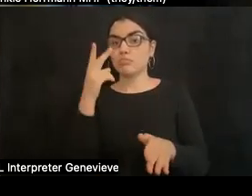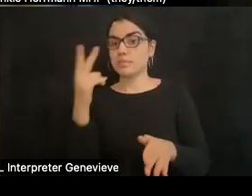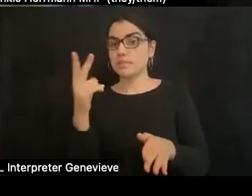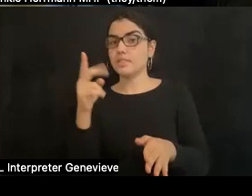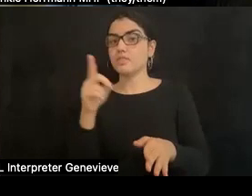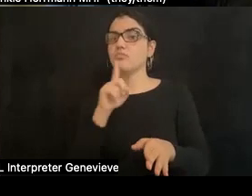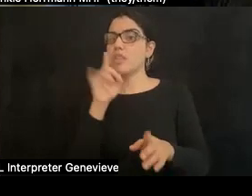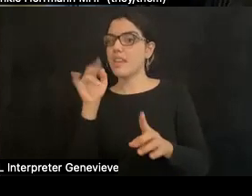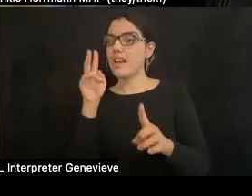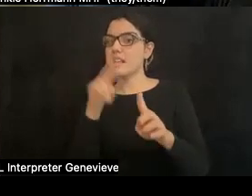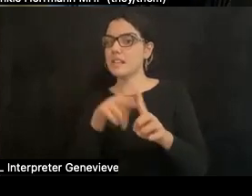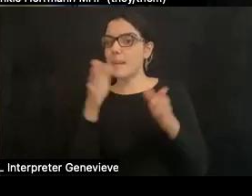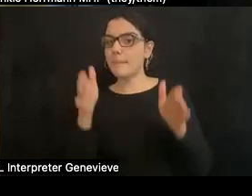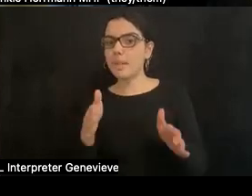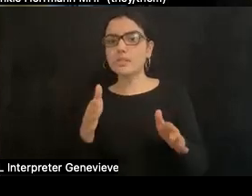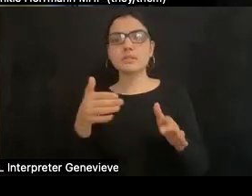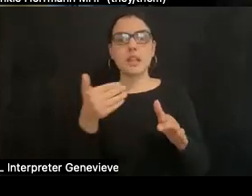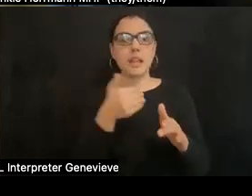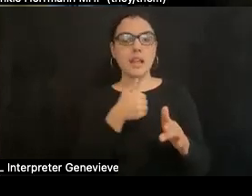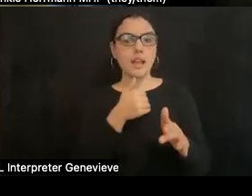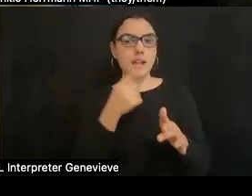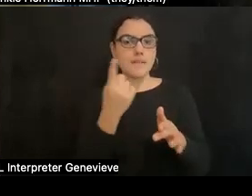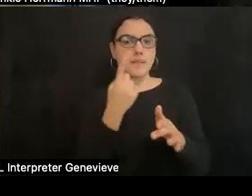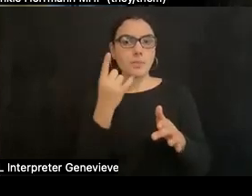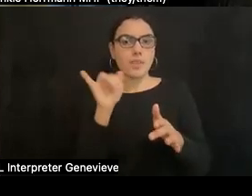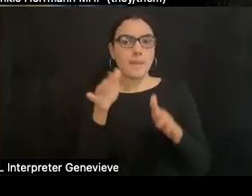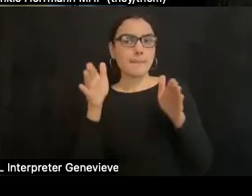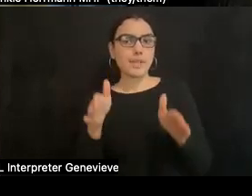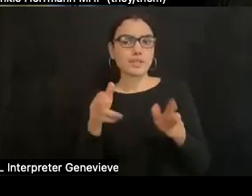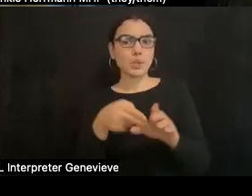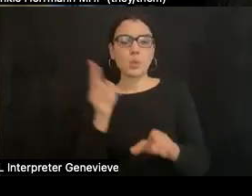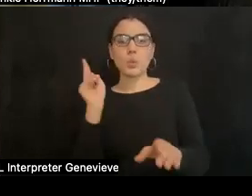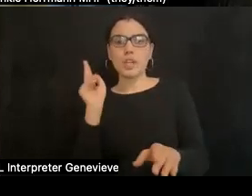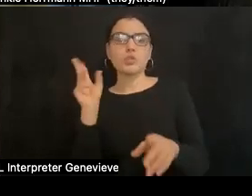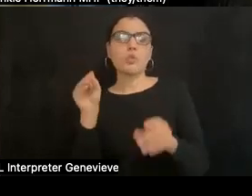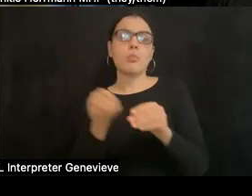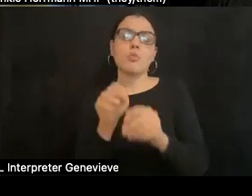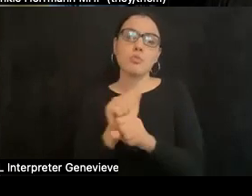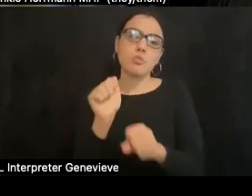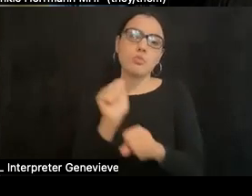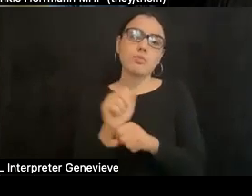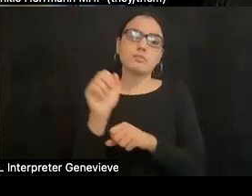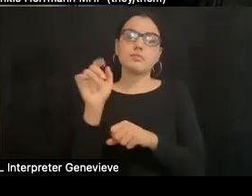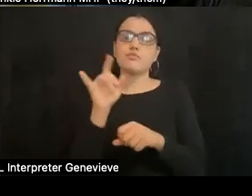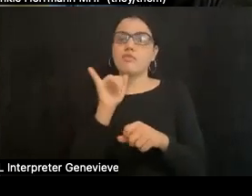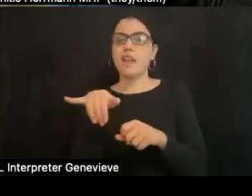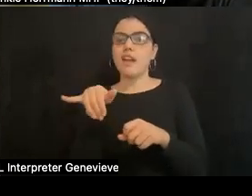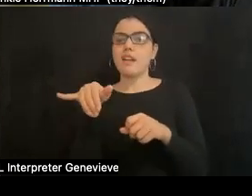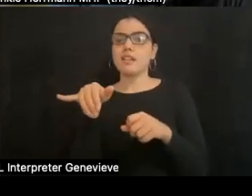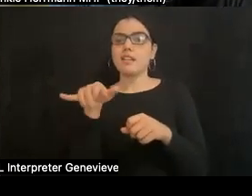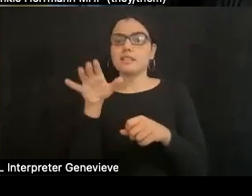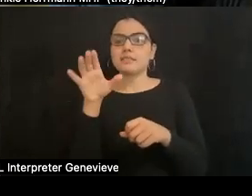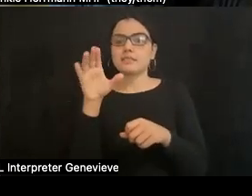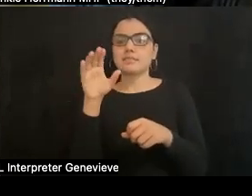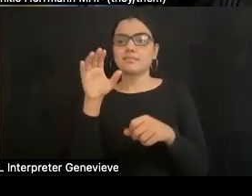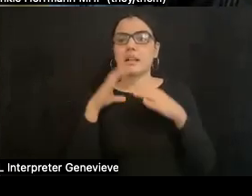actually assigned to somebody? Did they get assigned to somebody and then that person, quit or no longer works there, and the case is just sort of floating between workers right now?